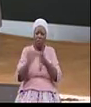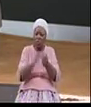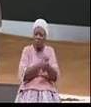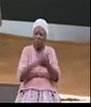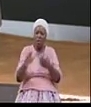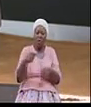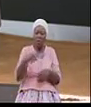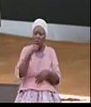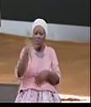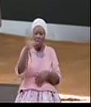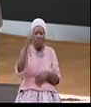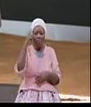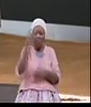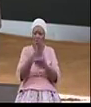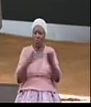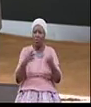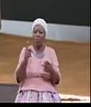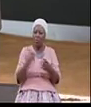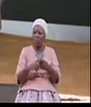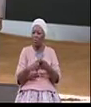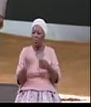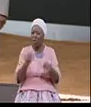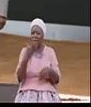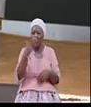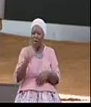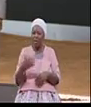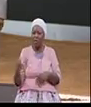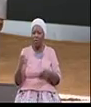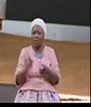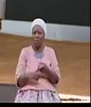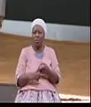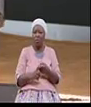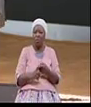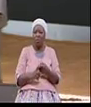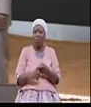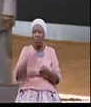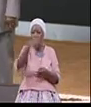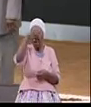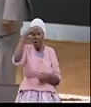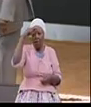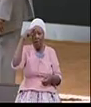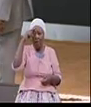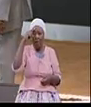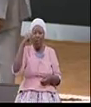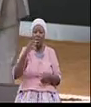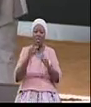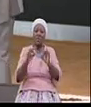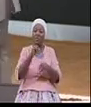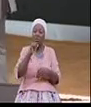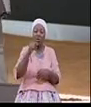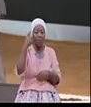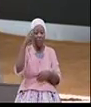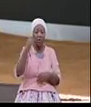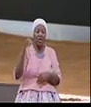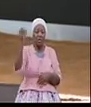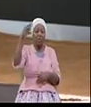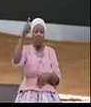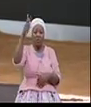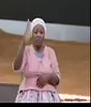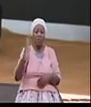offender. We're looking for them to, you know, trample upon. Because were it not for the grace of God, my